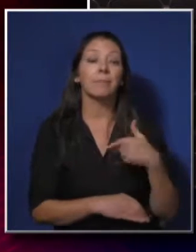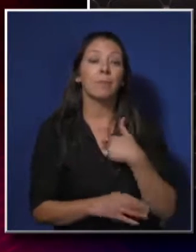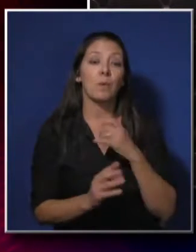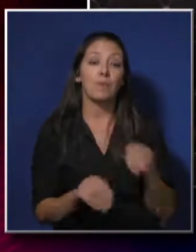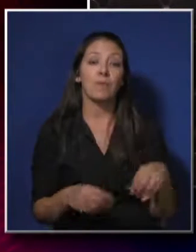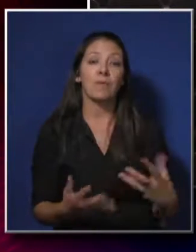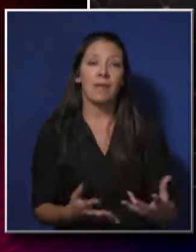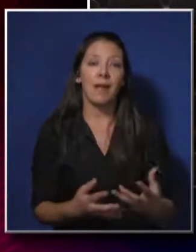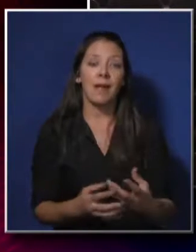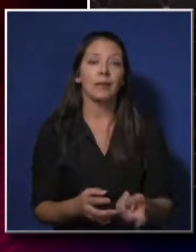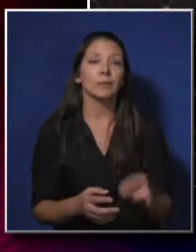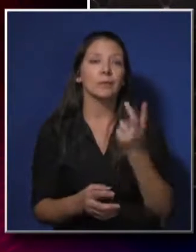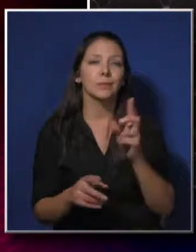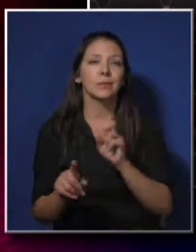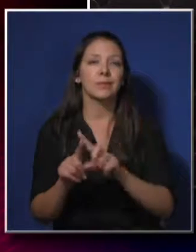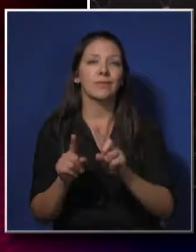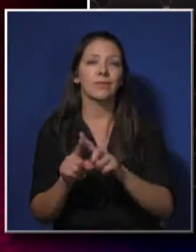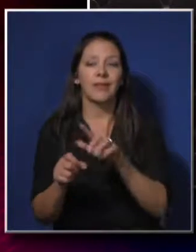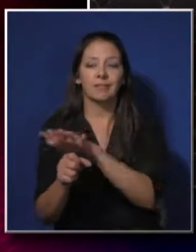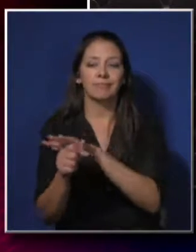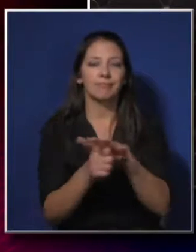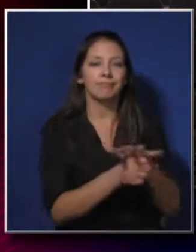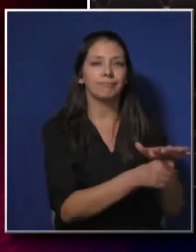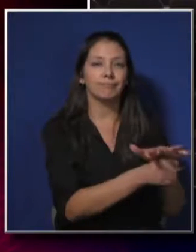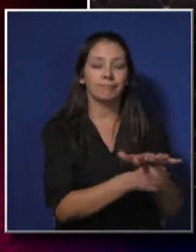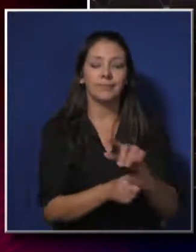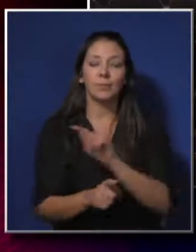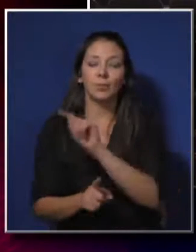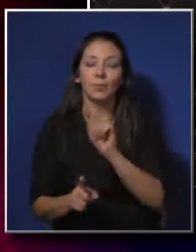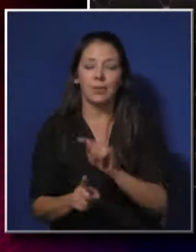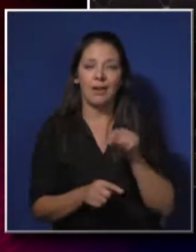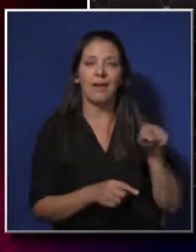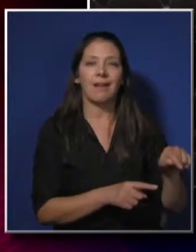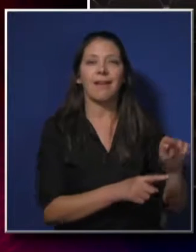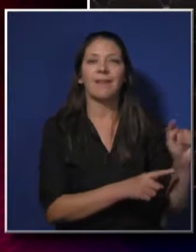different locations. That was in Tucson and in Phoenix.